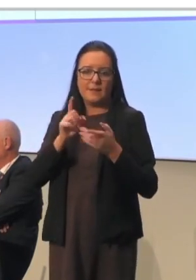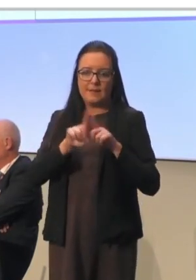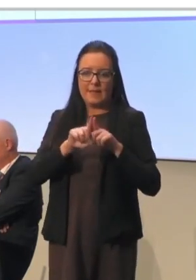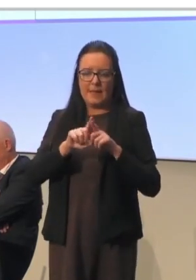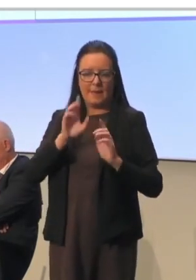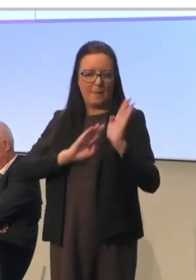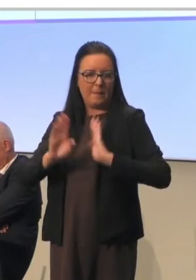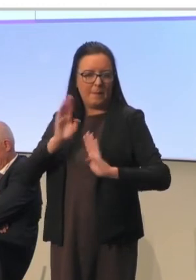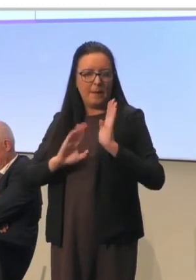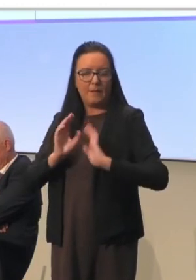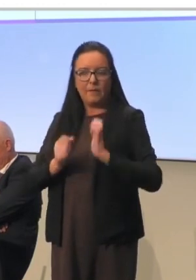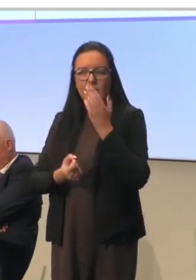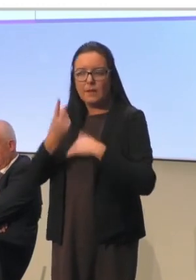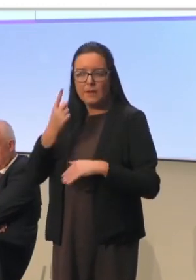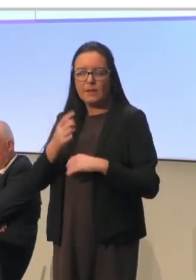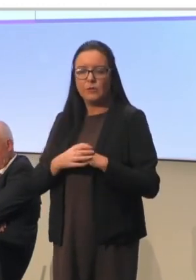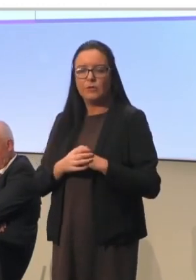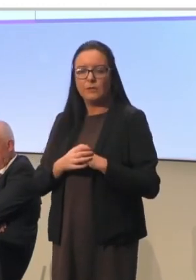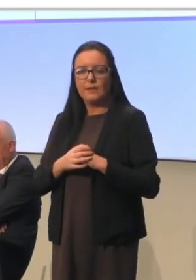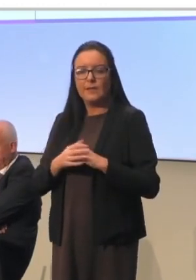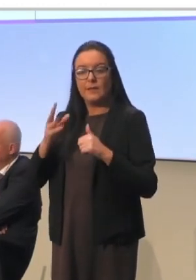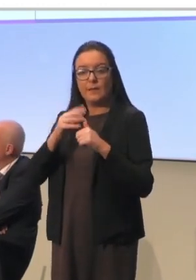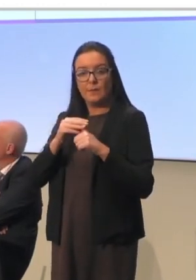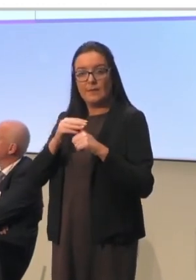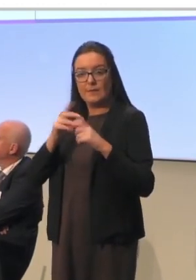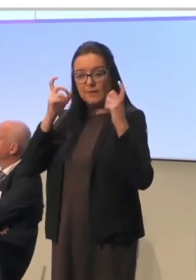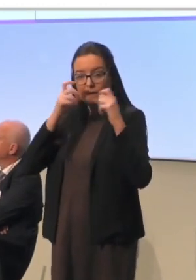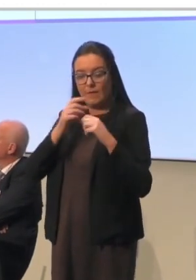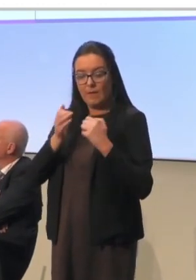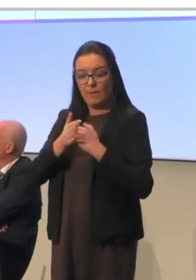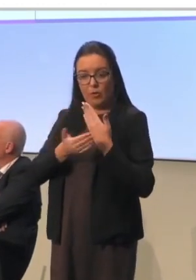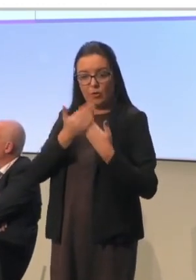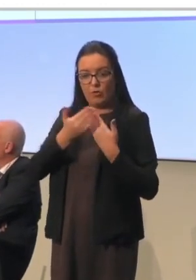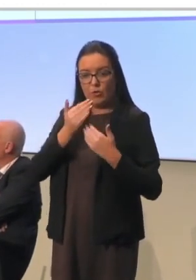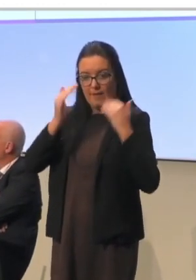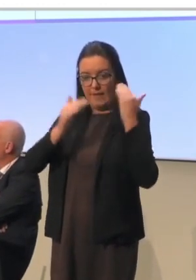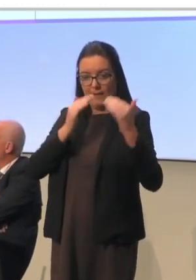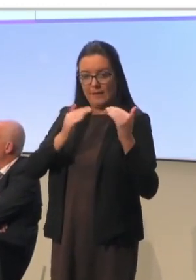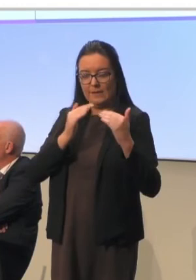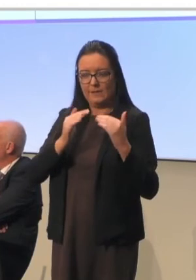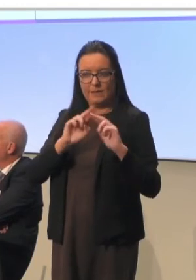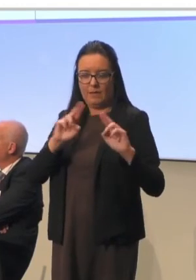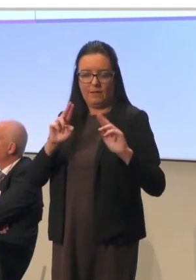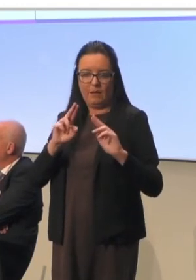issues. Particular difficulties were noted for young adults leaving care environments. I won't discuss that now.